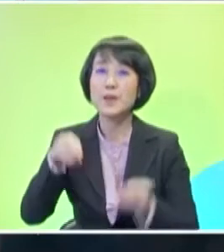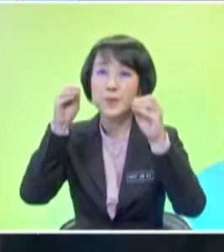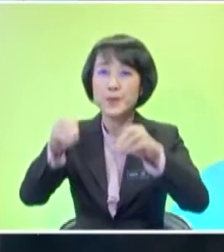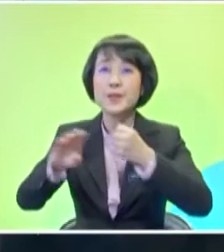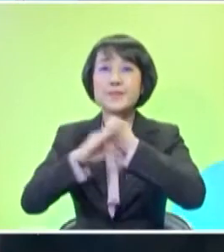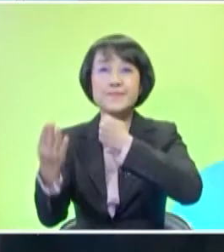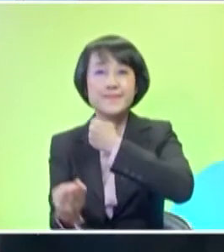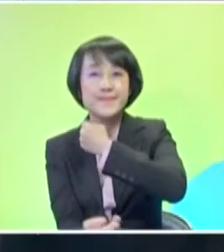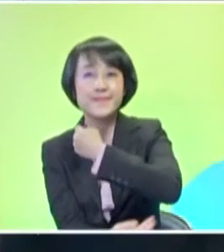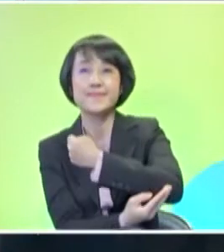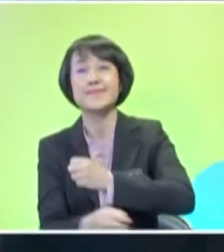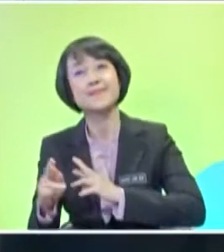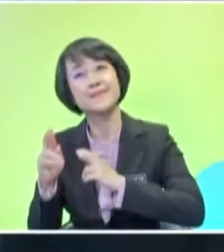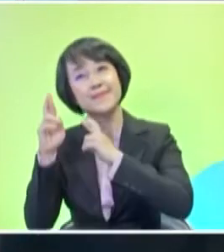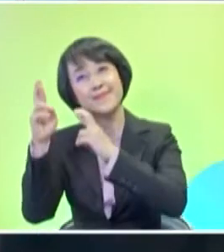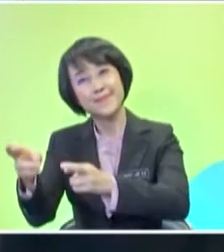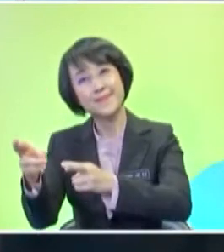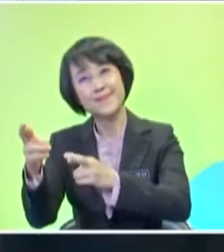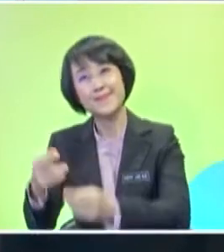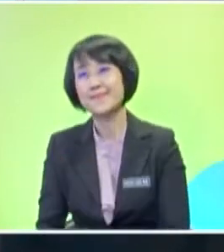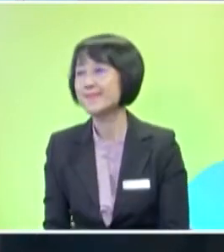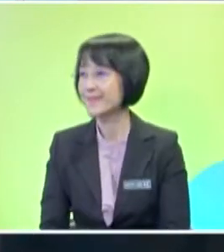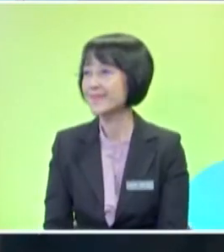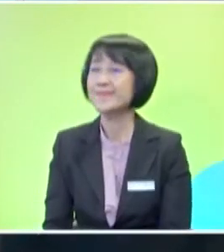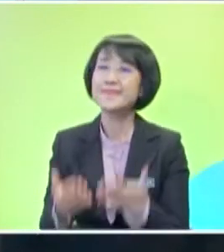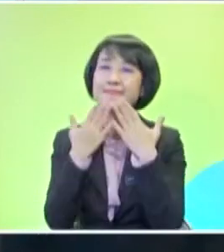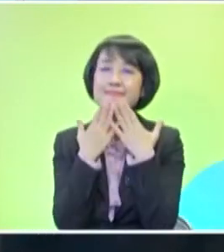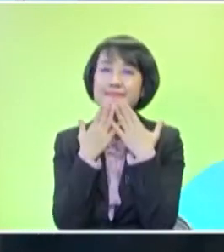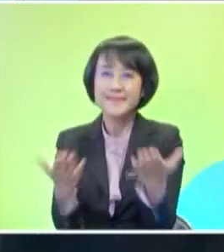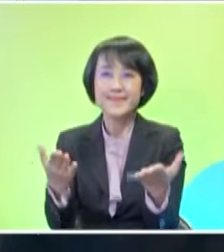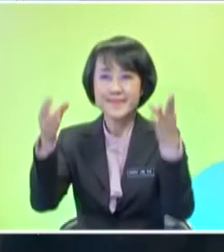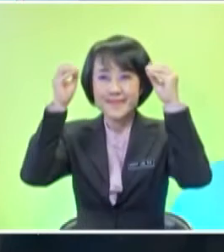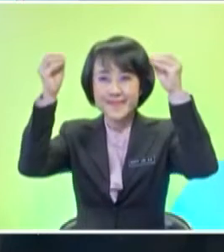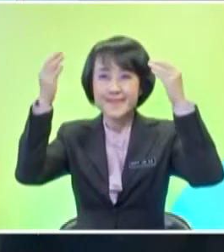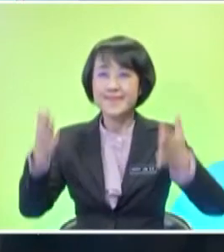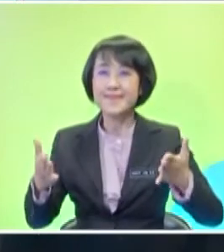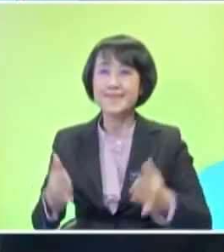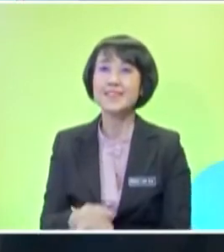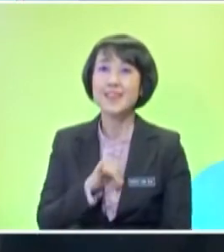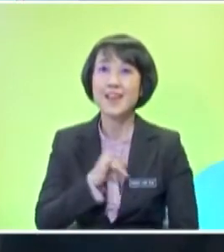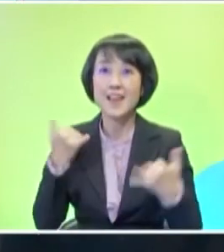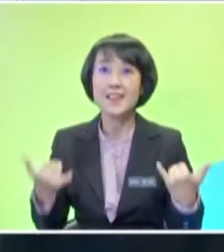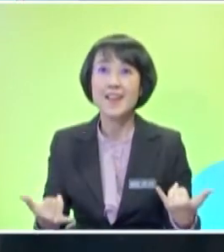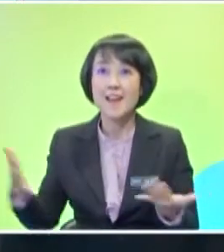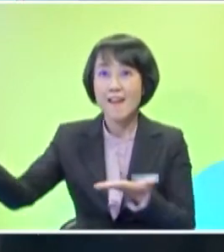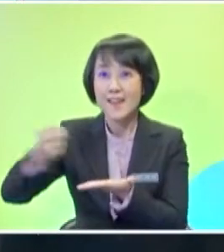right. So 2 apples, I'll put it into my basket. Yes. Thank you so much, teacher. I have now collected